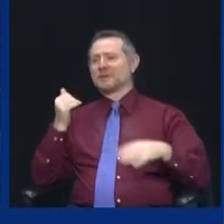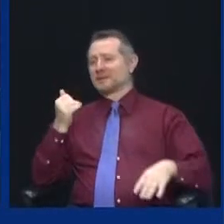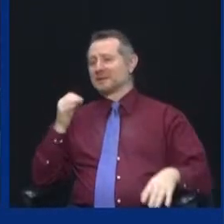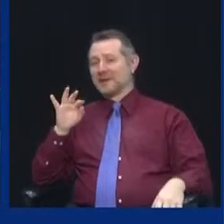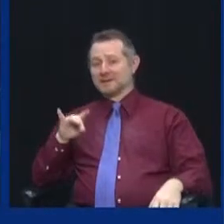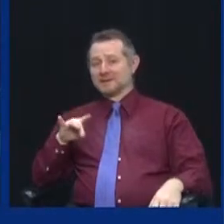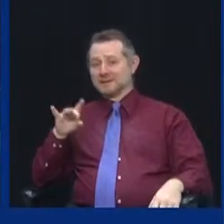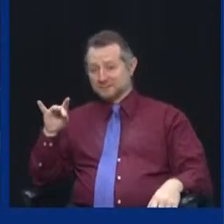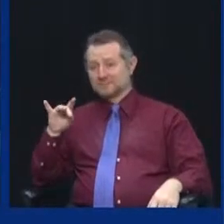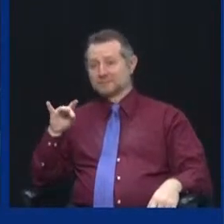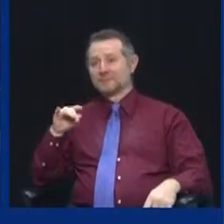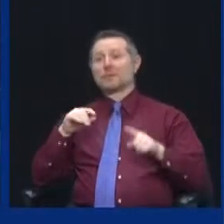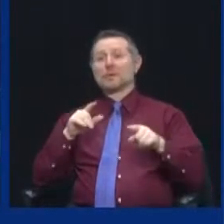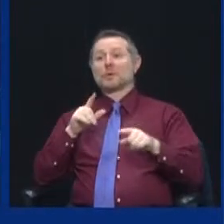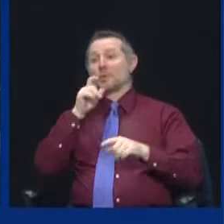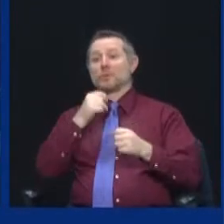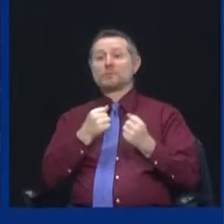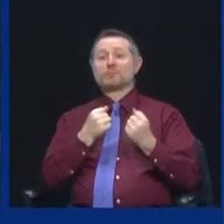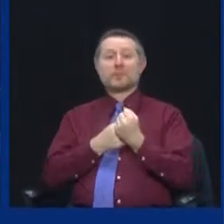was funded by the state of New York,